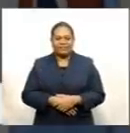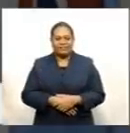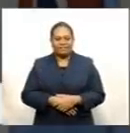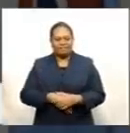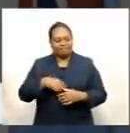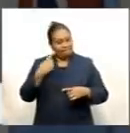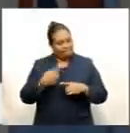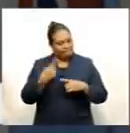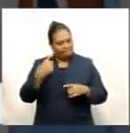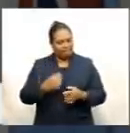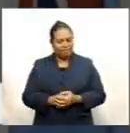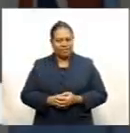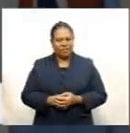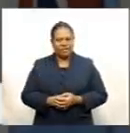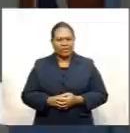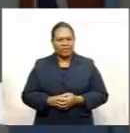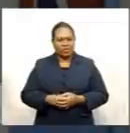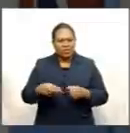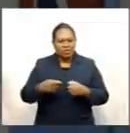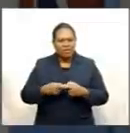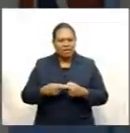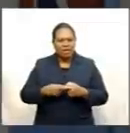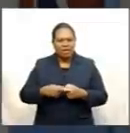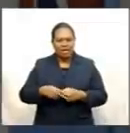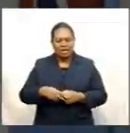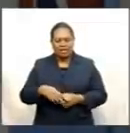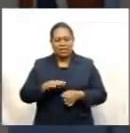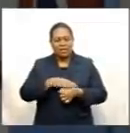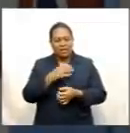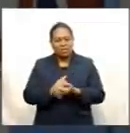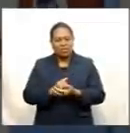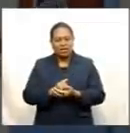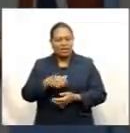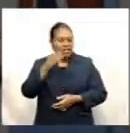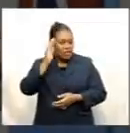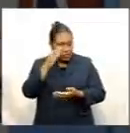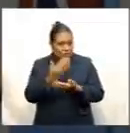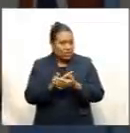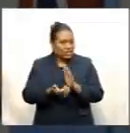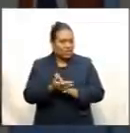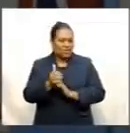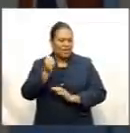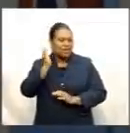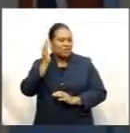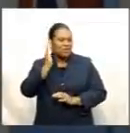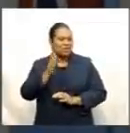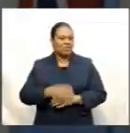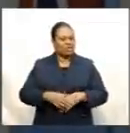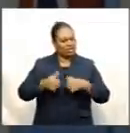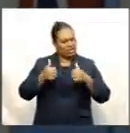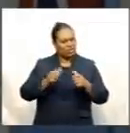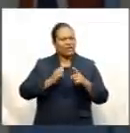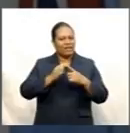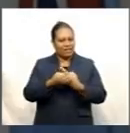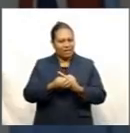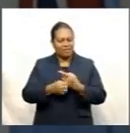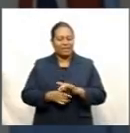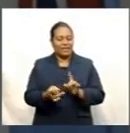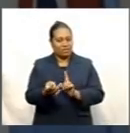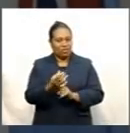quickly fixed to ensure that children, when they return to school, go back to conducive learning environments while